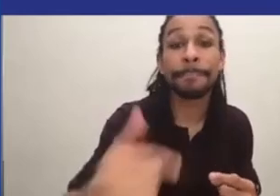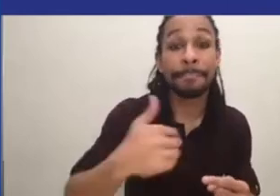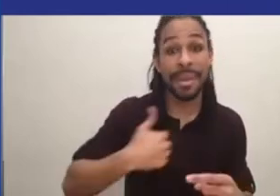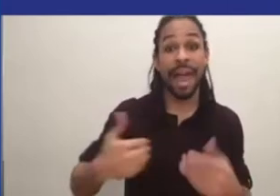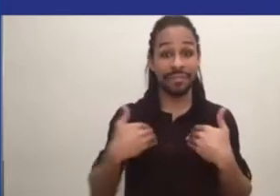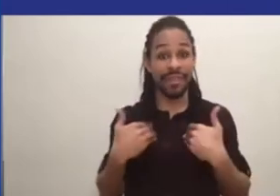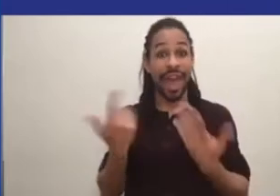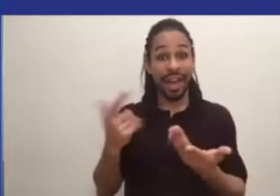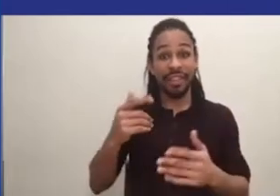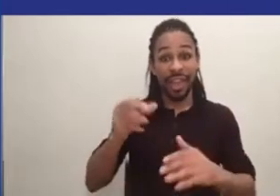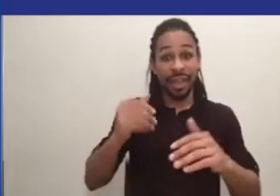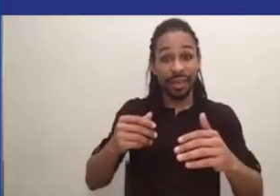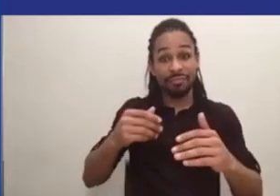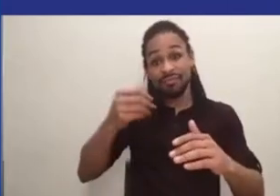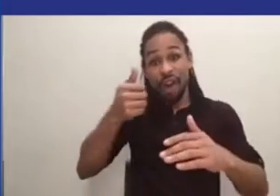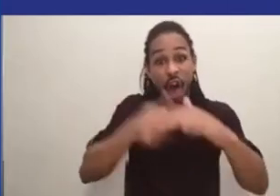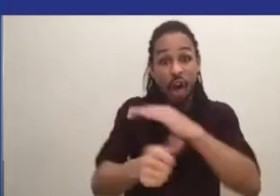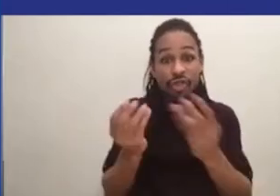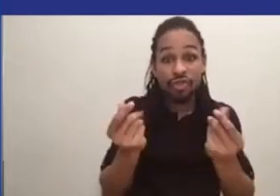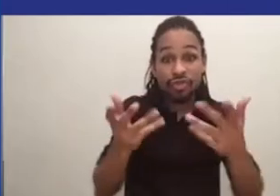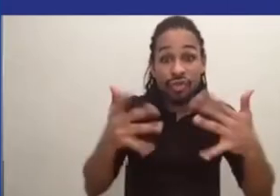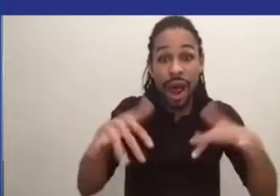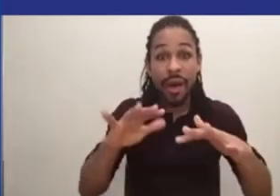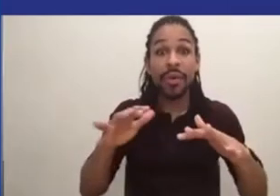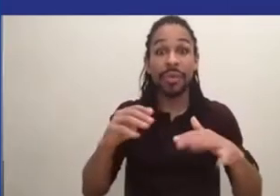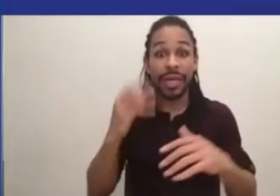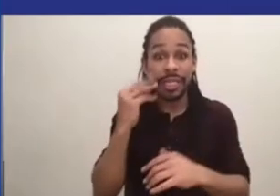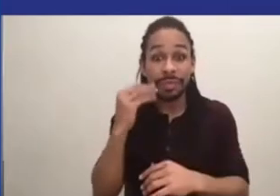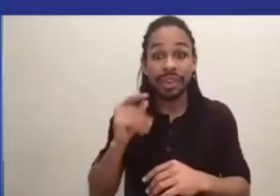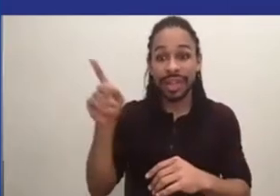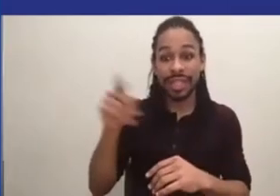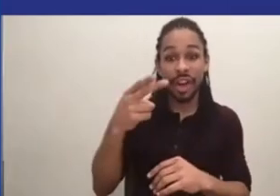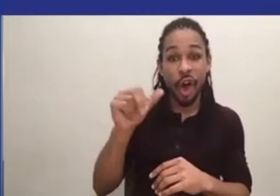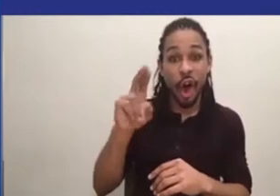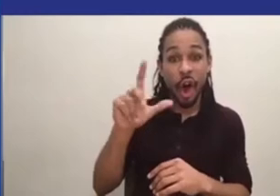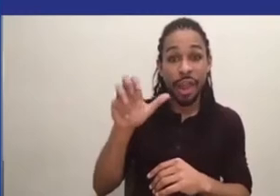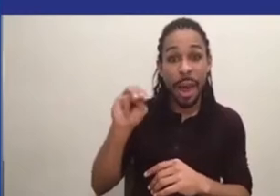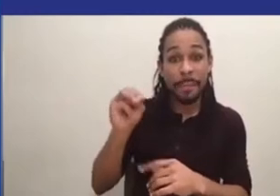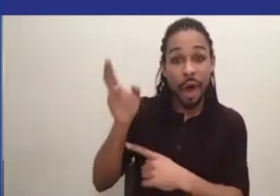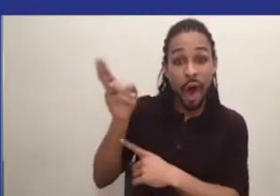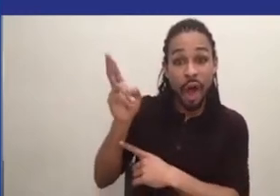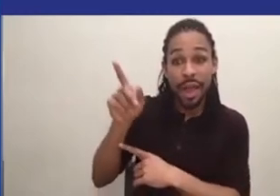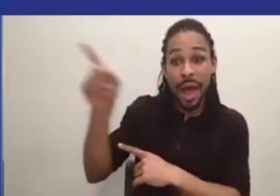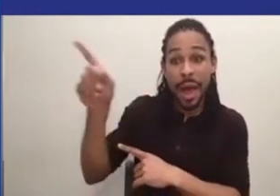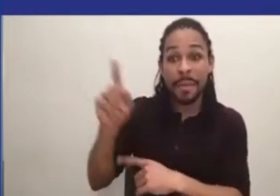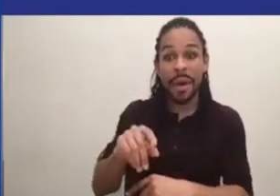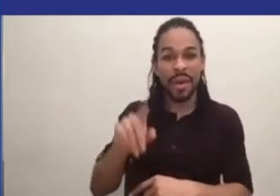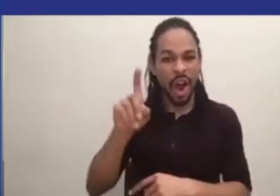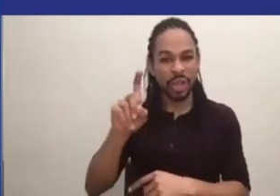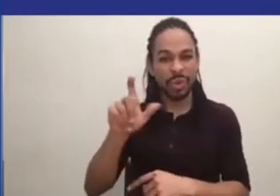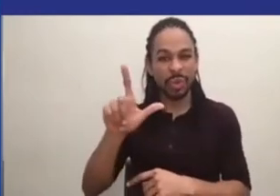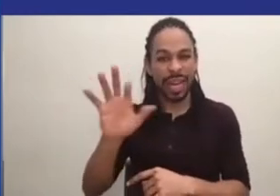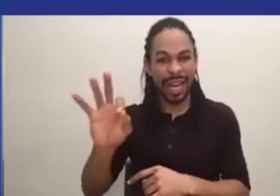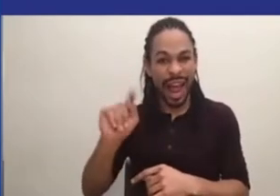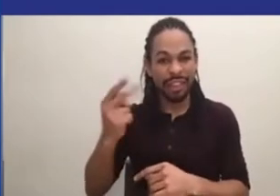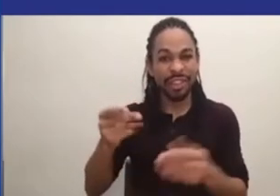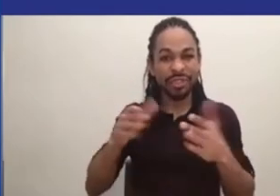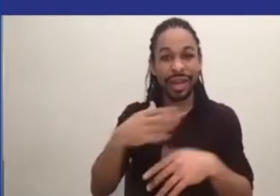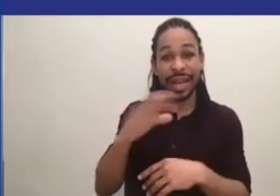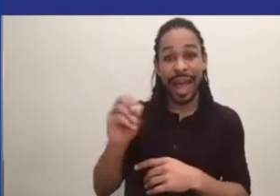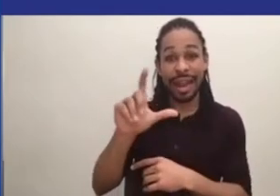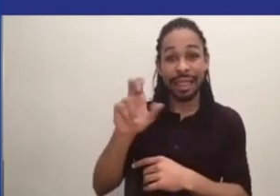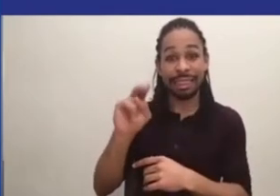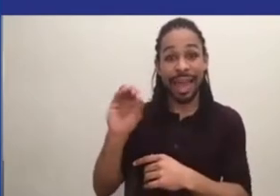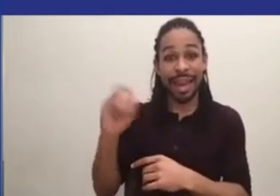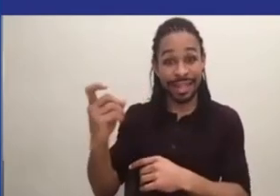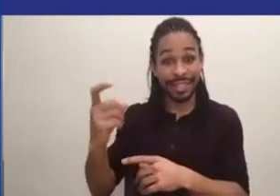underground experience in Harlem in the Elks Lodge on 129th Street and Lenox Avenue in 7th. But I